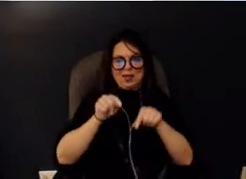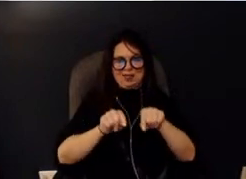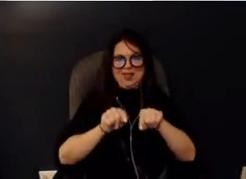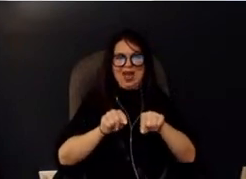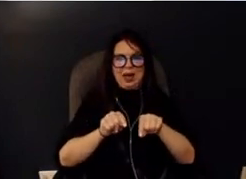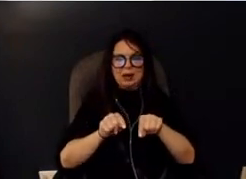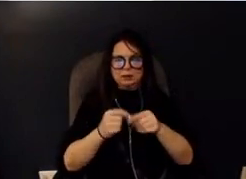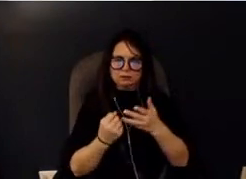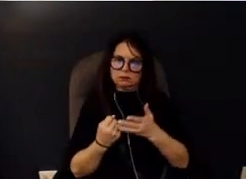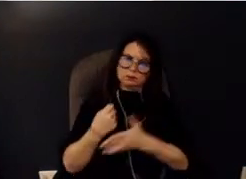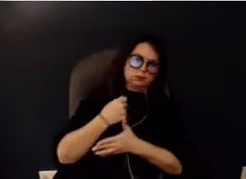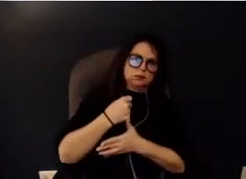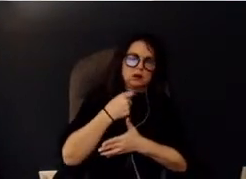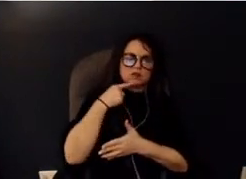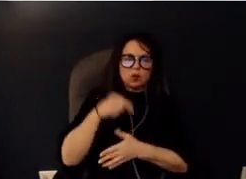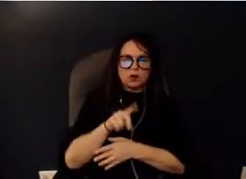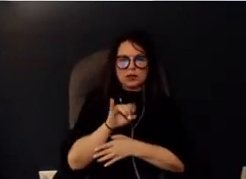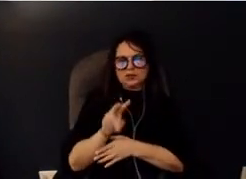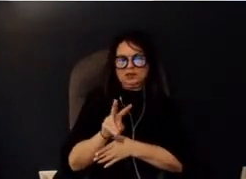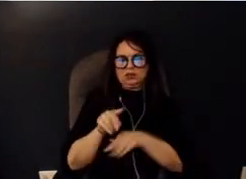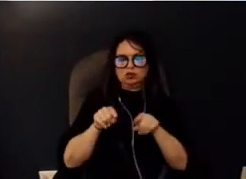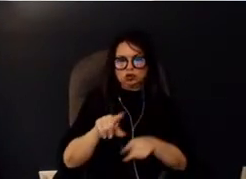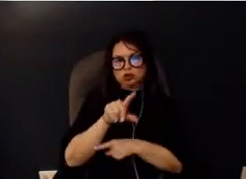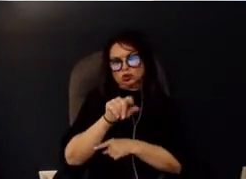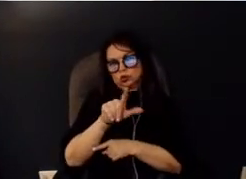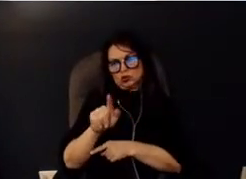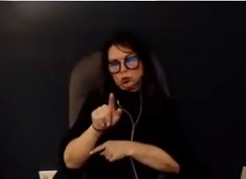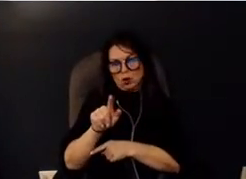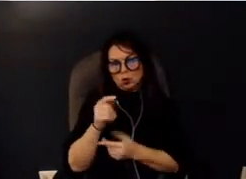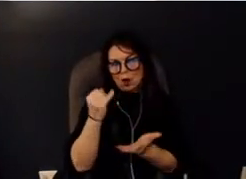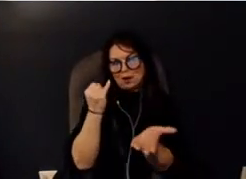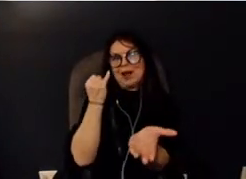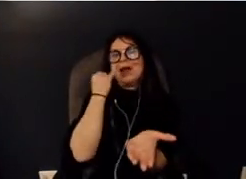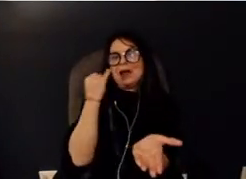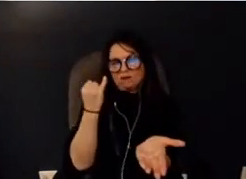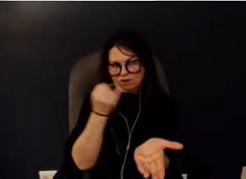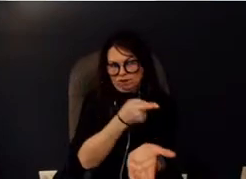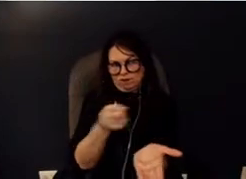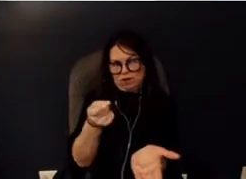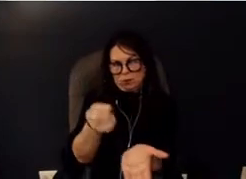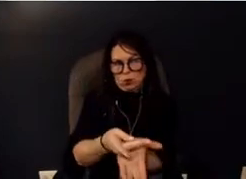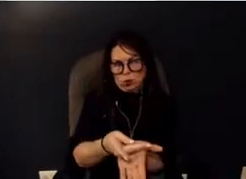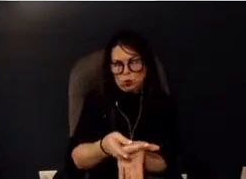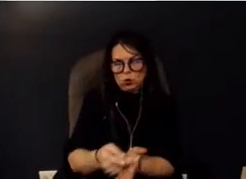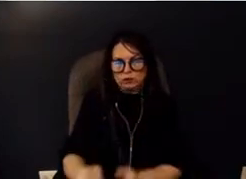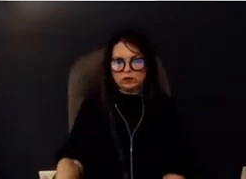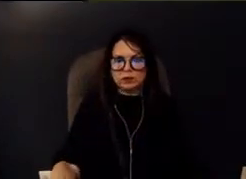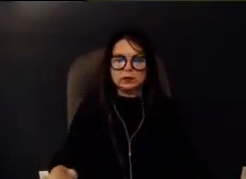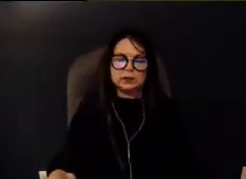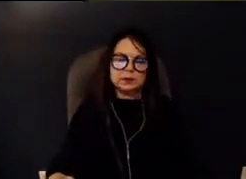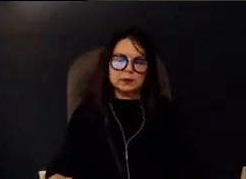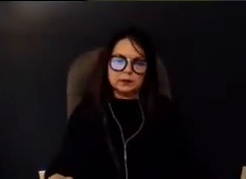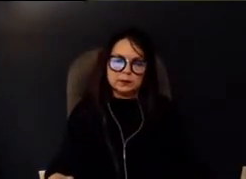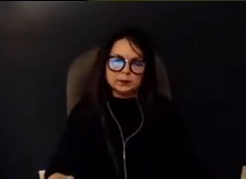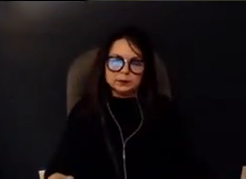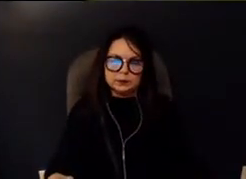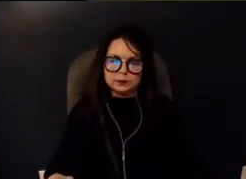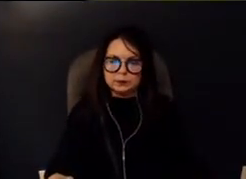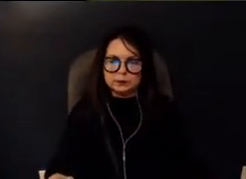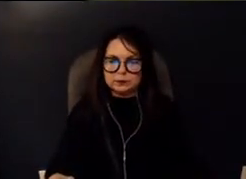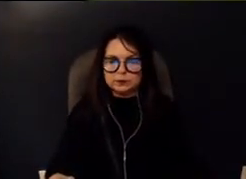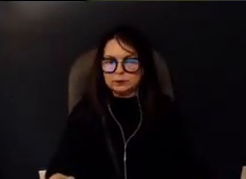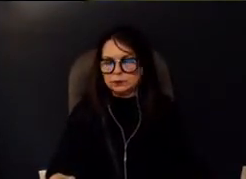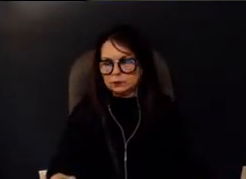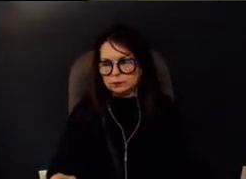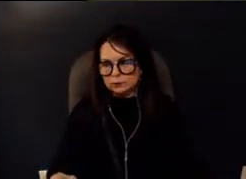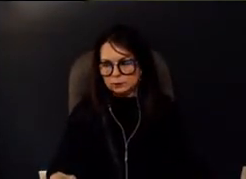in 2021 if it's approved. Thank you, Director. Councilmember Palmisano. Thank you. I